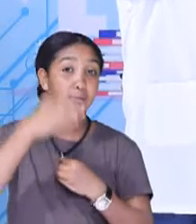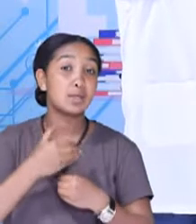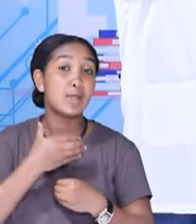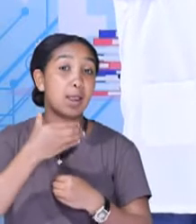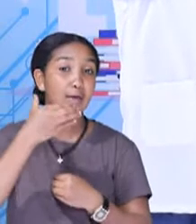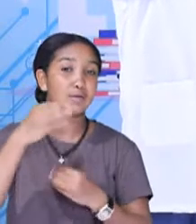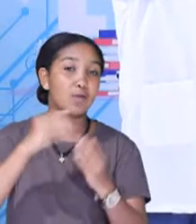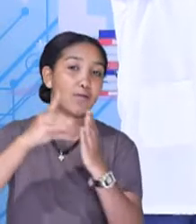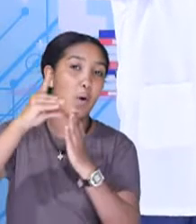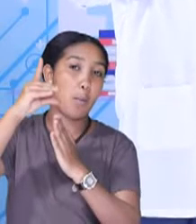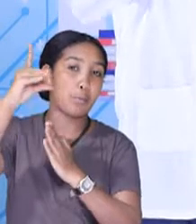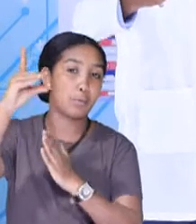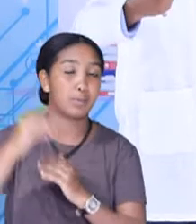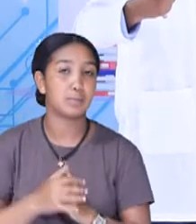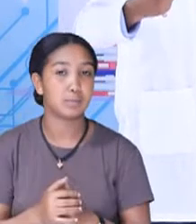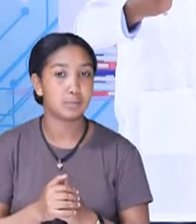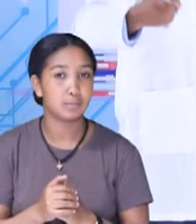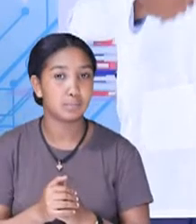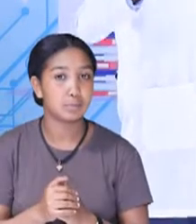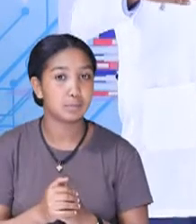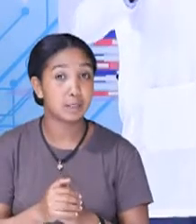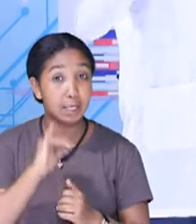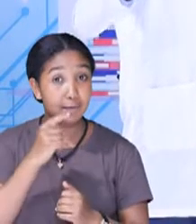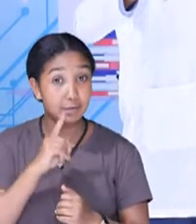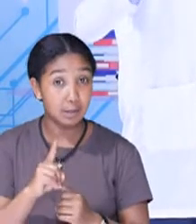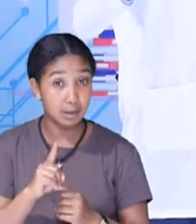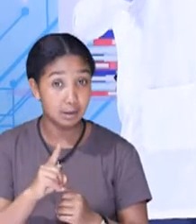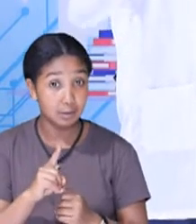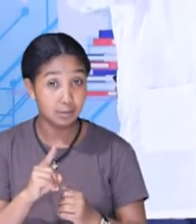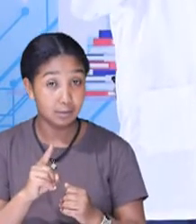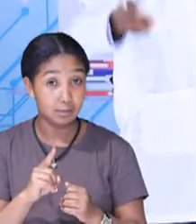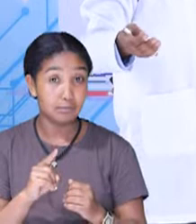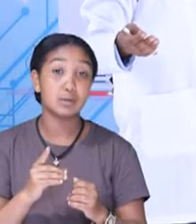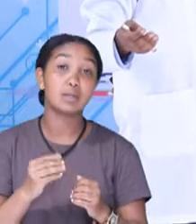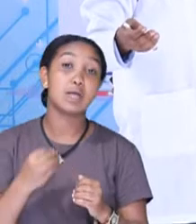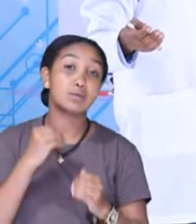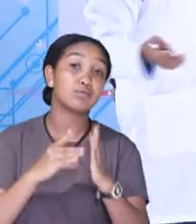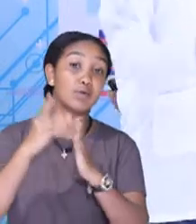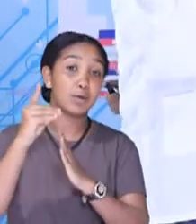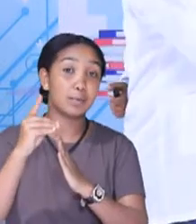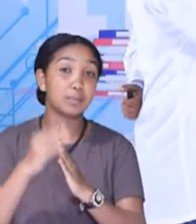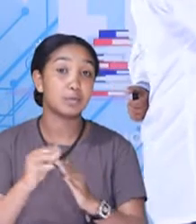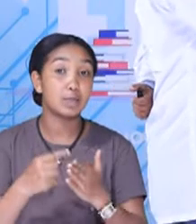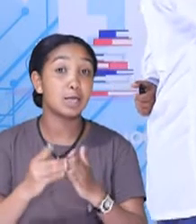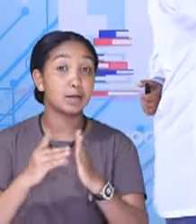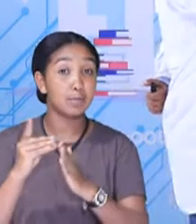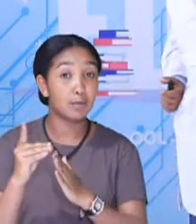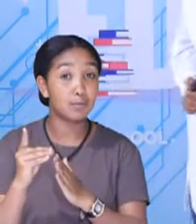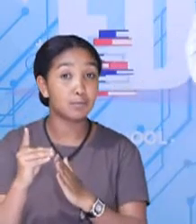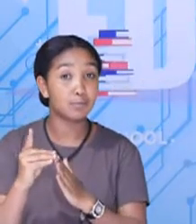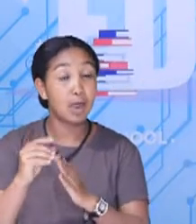neck frequently. If they extend their neck frequently, they